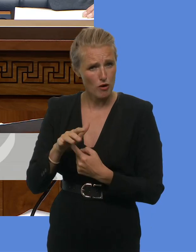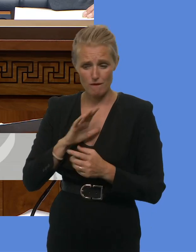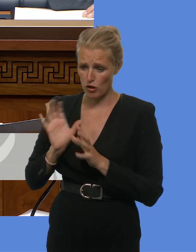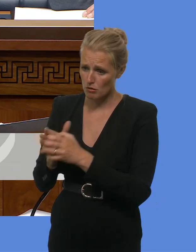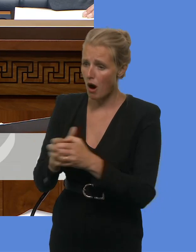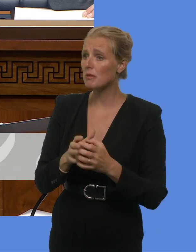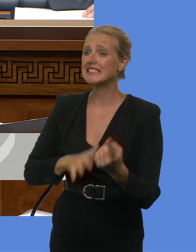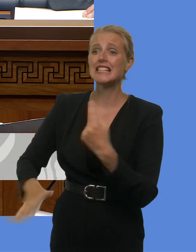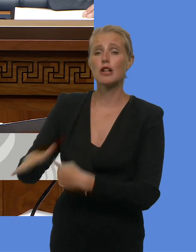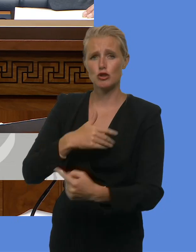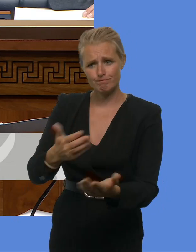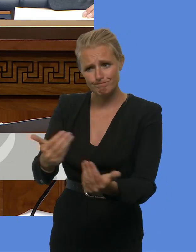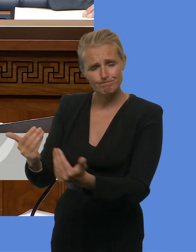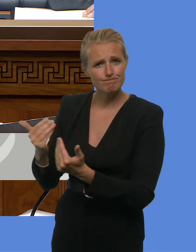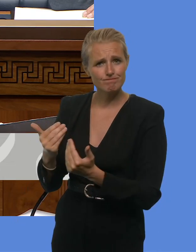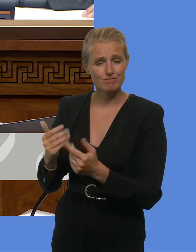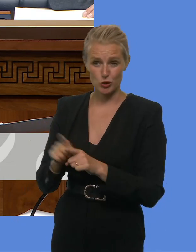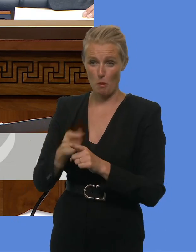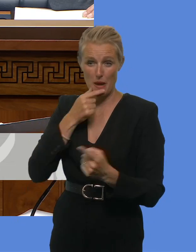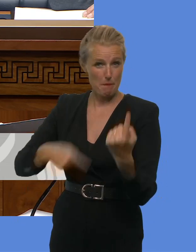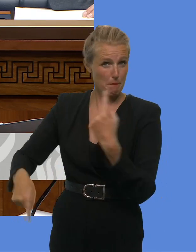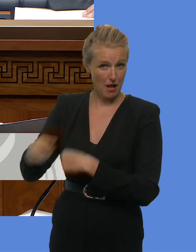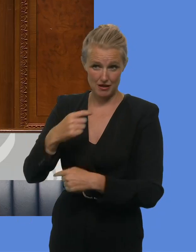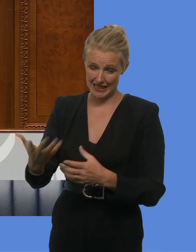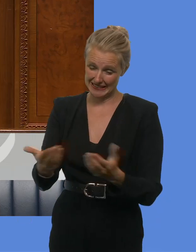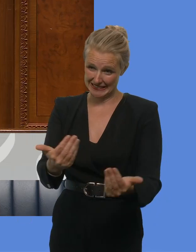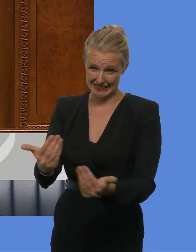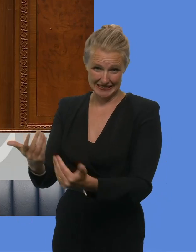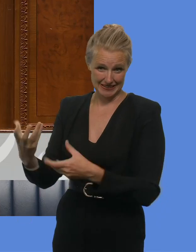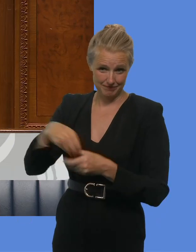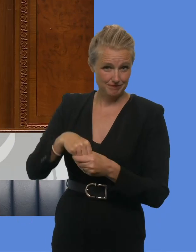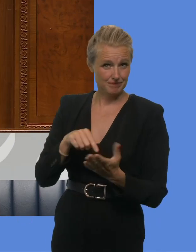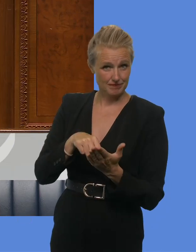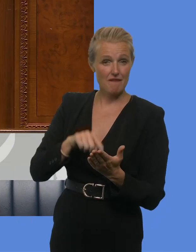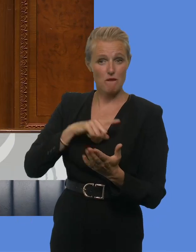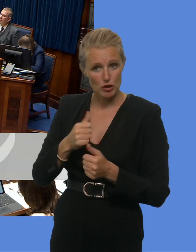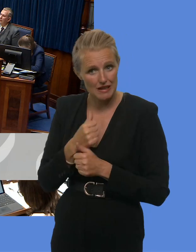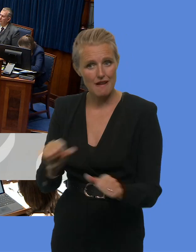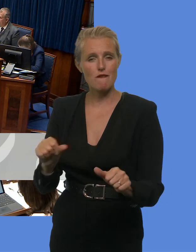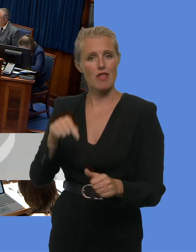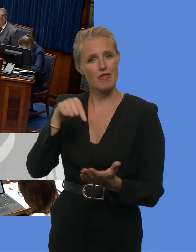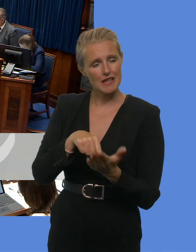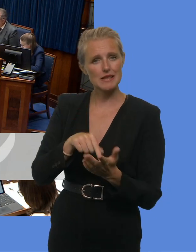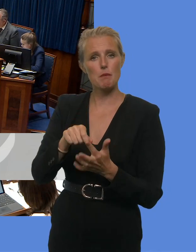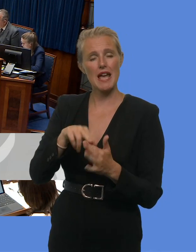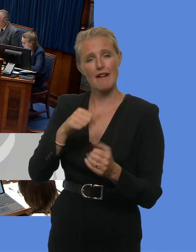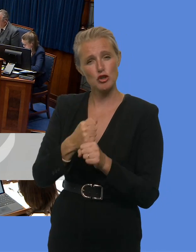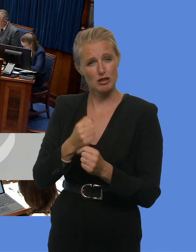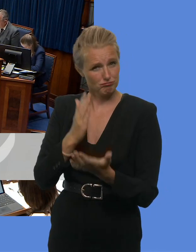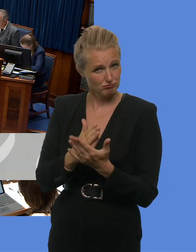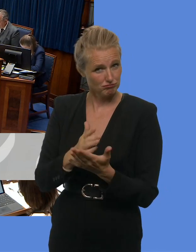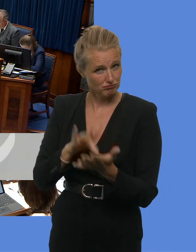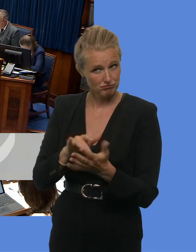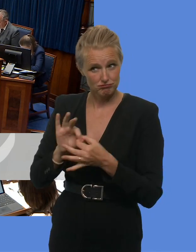and industries, indeed civil society itself, is crucial for the delivery of the PFG? Deputy First Minister. Thank you,